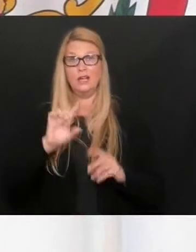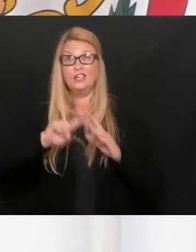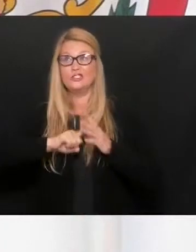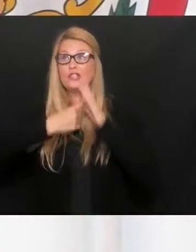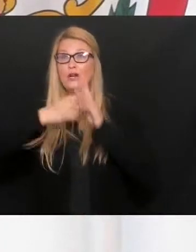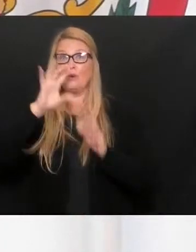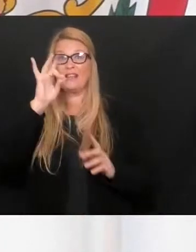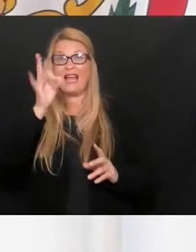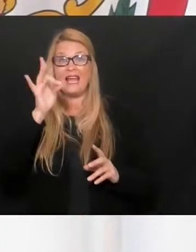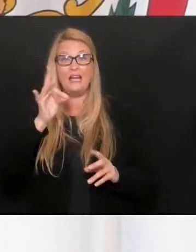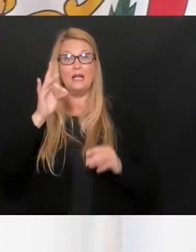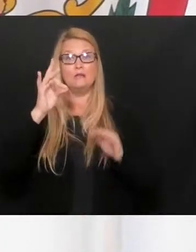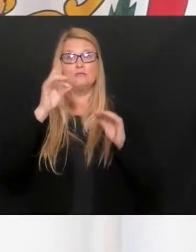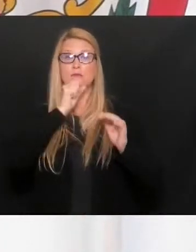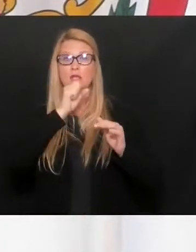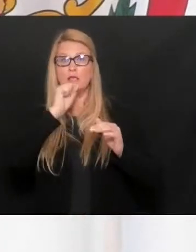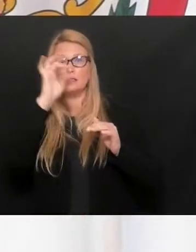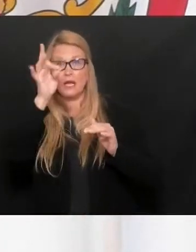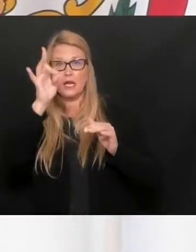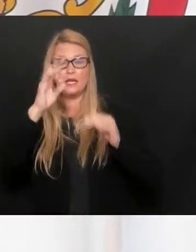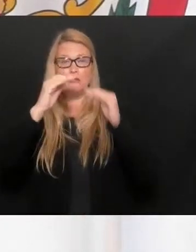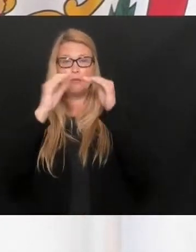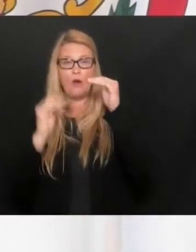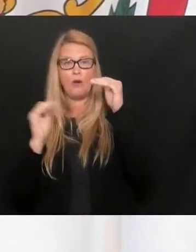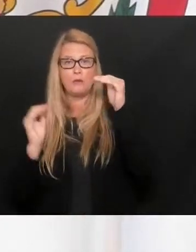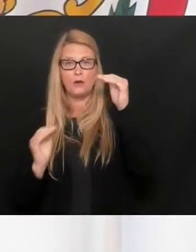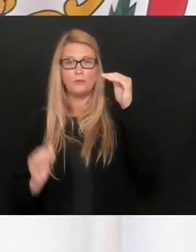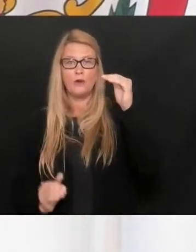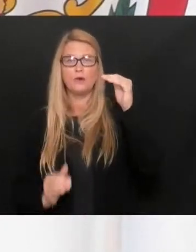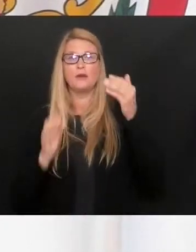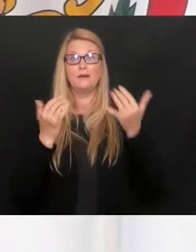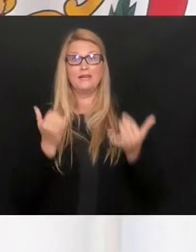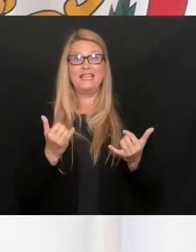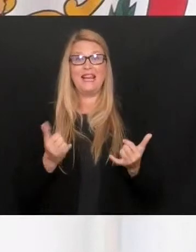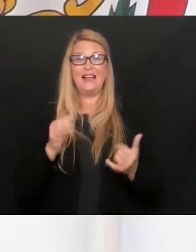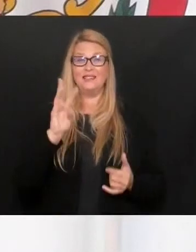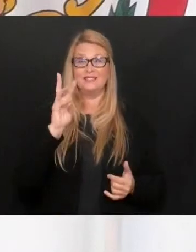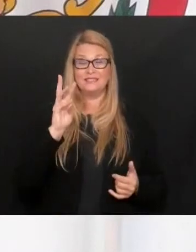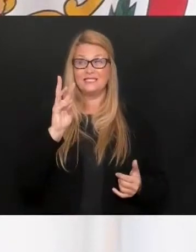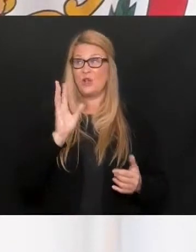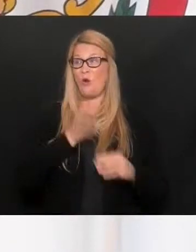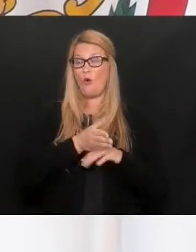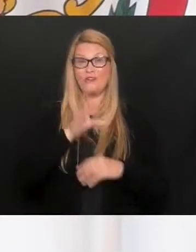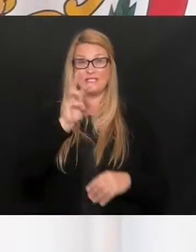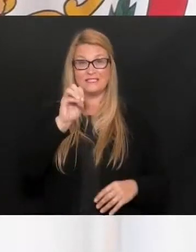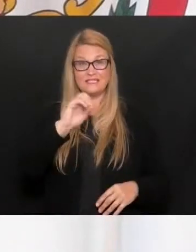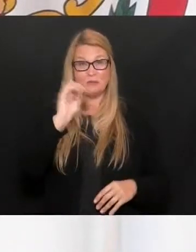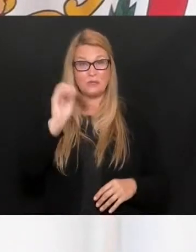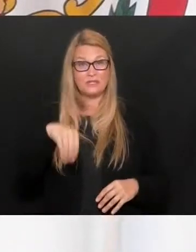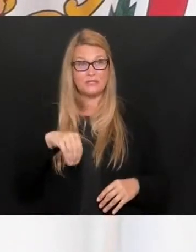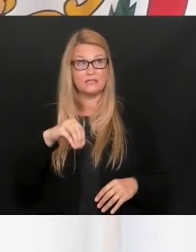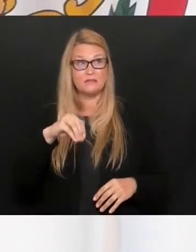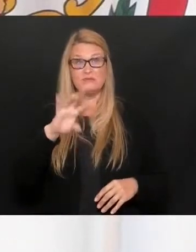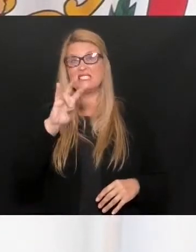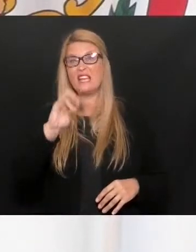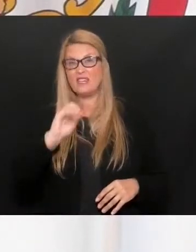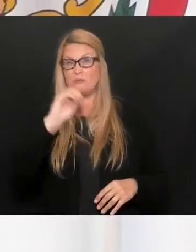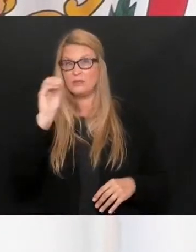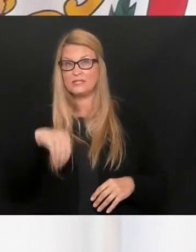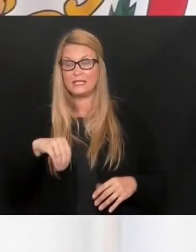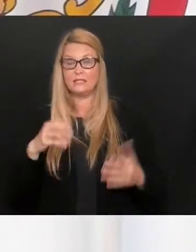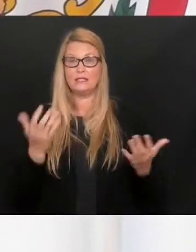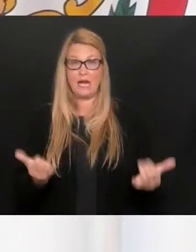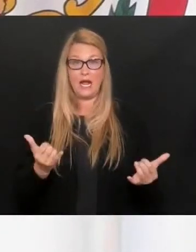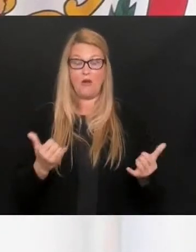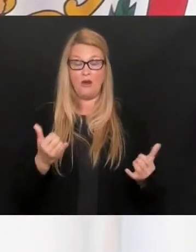have in excess of 80% of our people that are 65 years of age that have been vaccinated. Now,